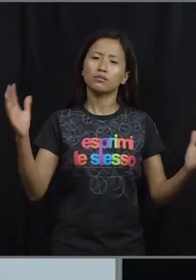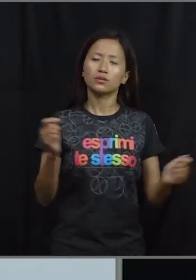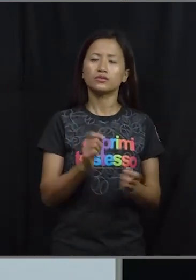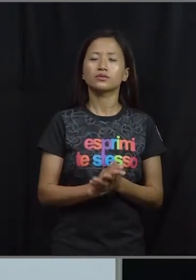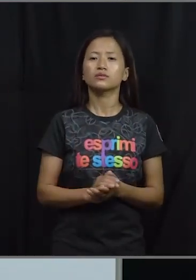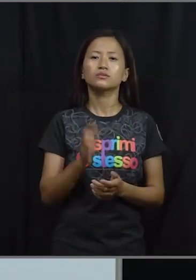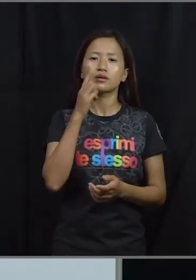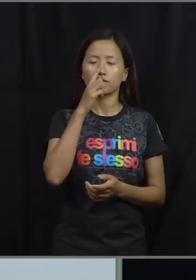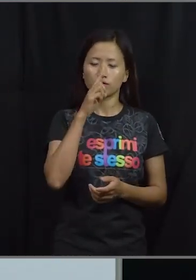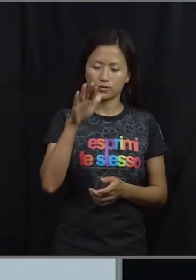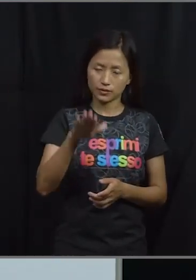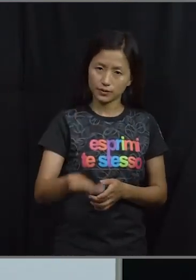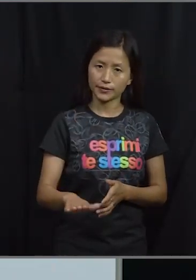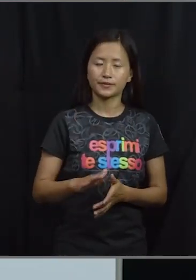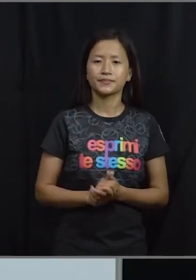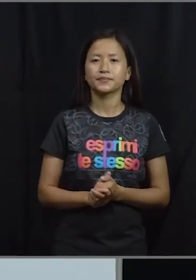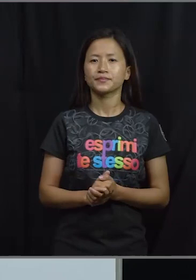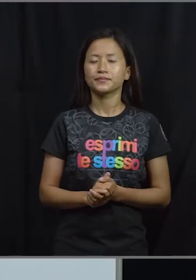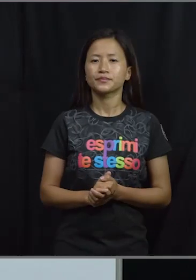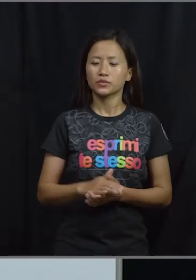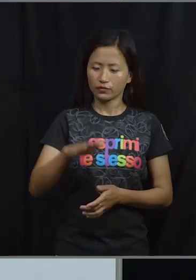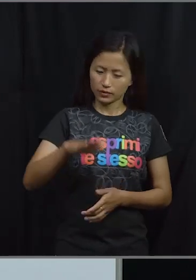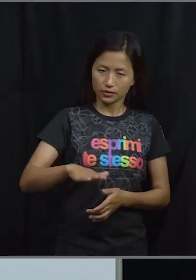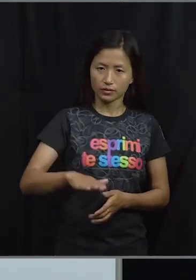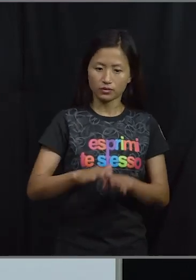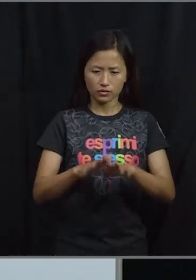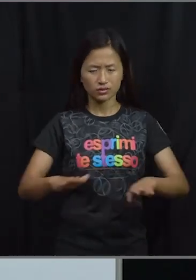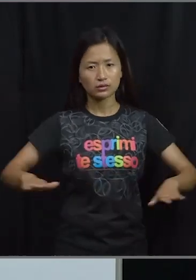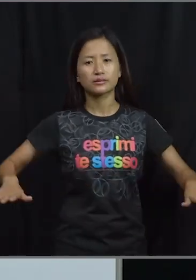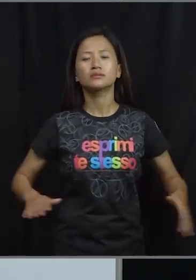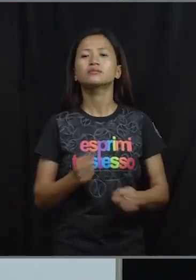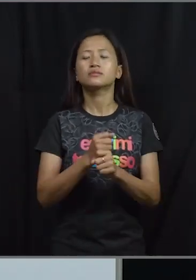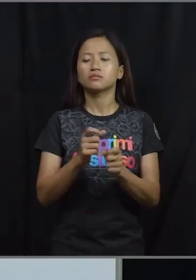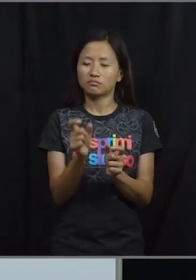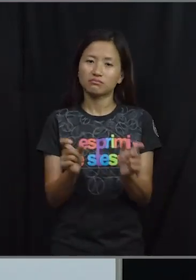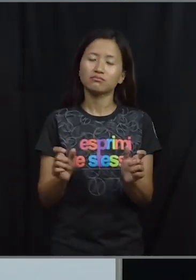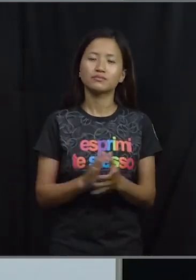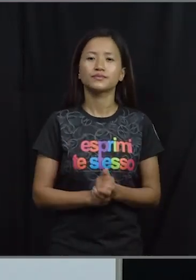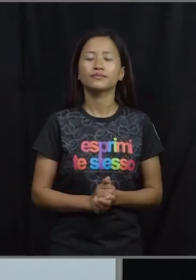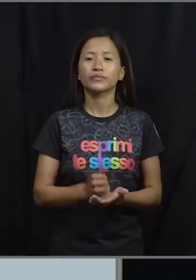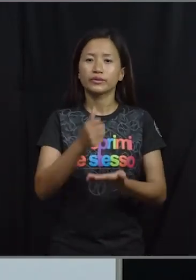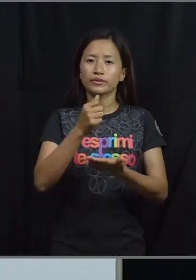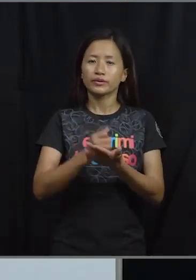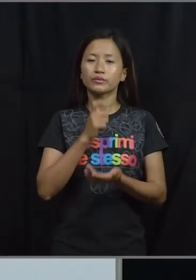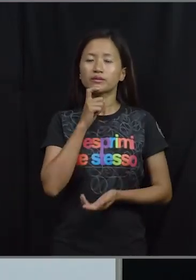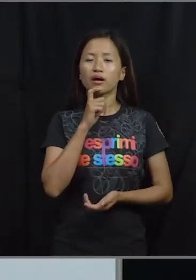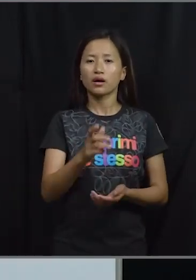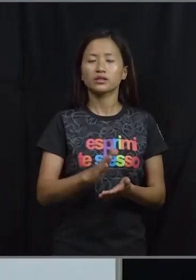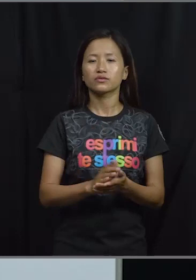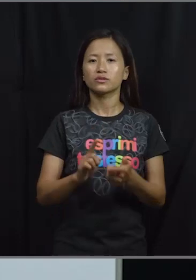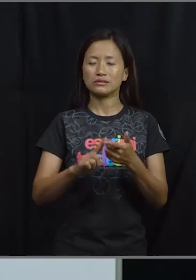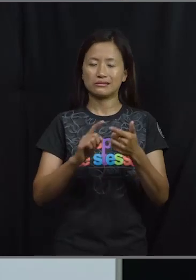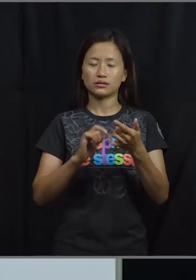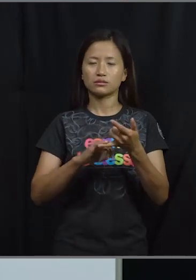mostly of girl child, or maybe just child or children in general, demand for essential goods for